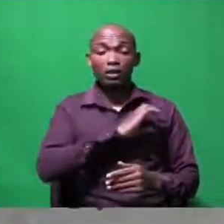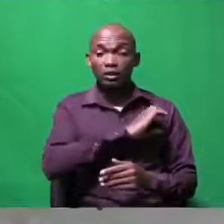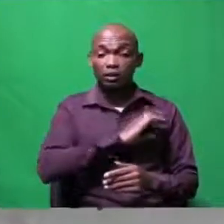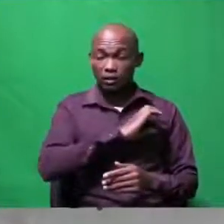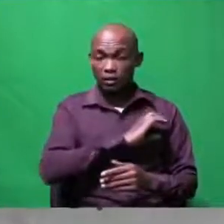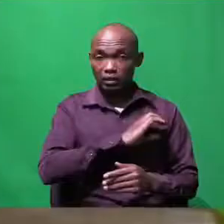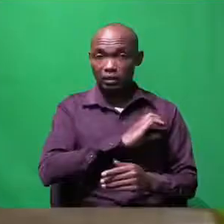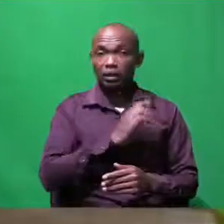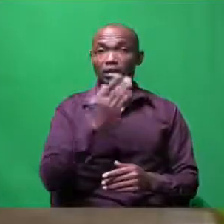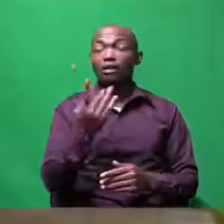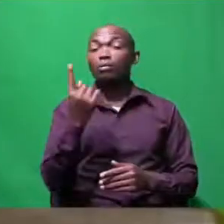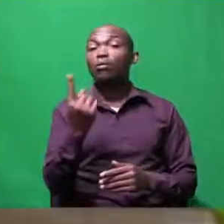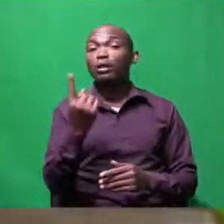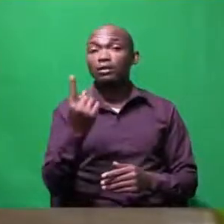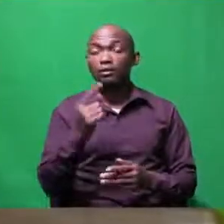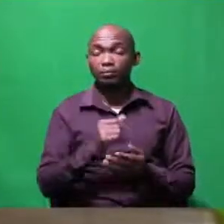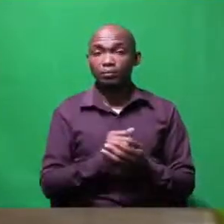characteristics. Number one